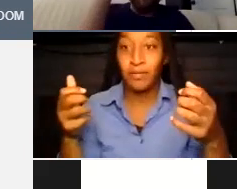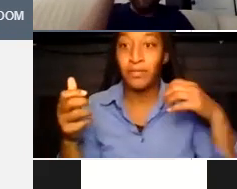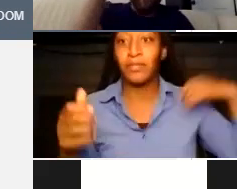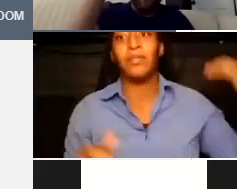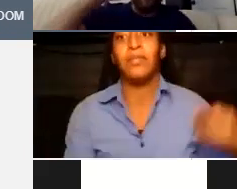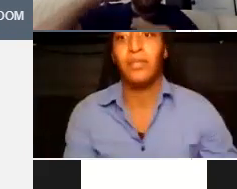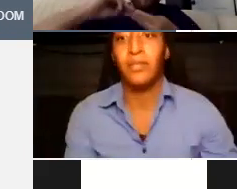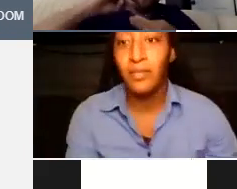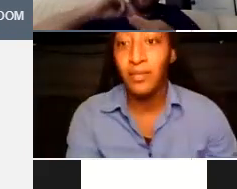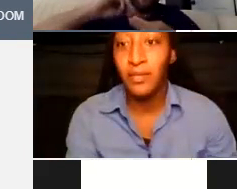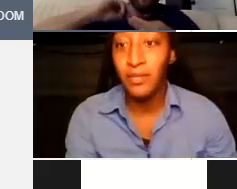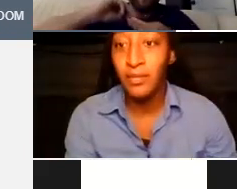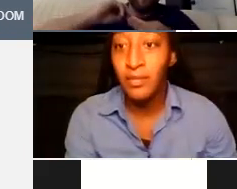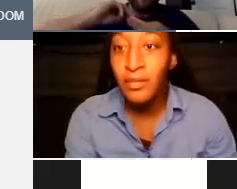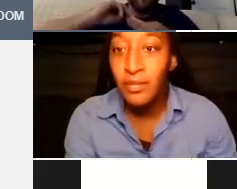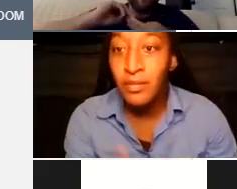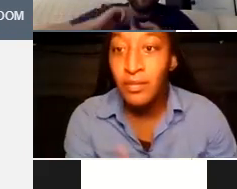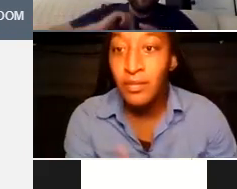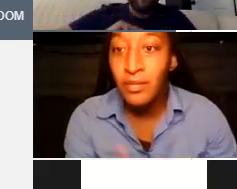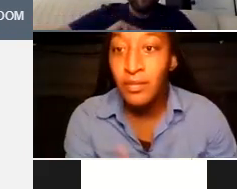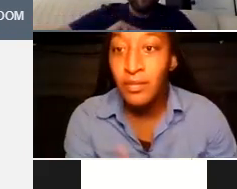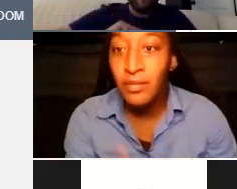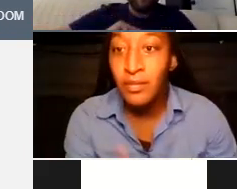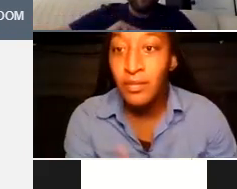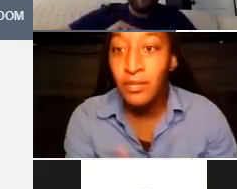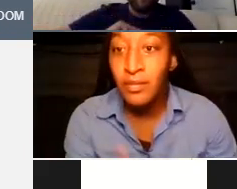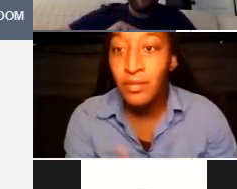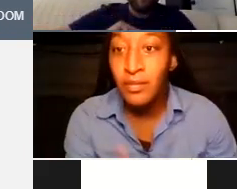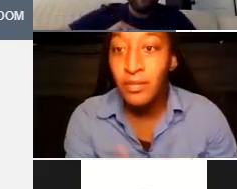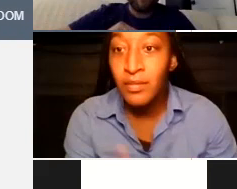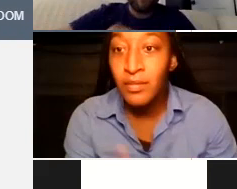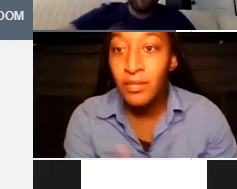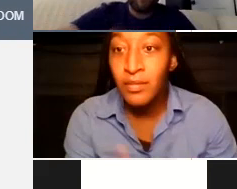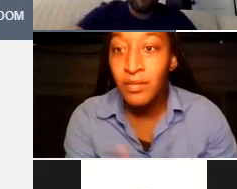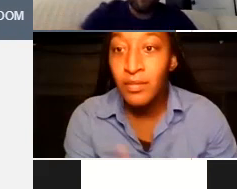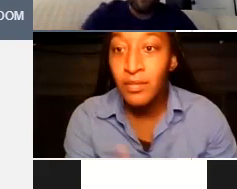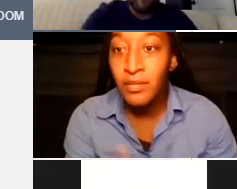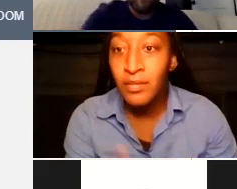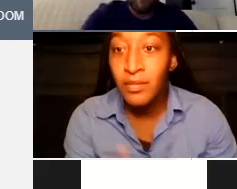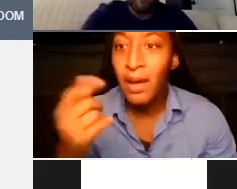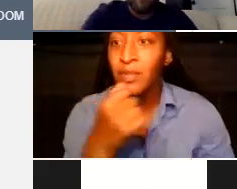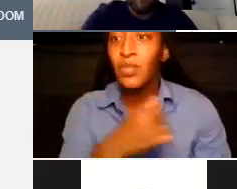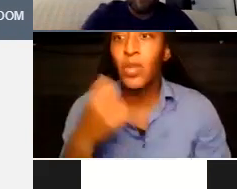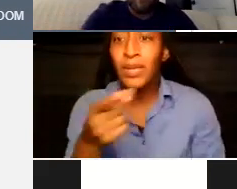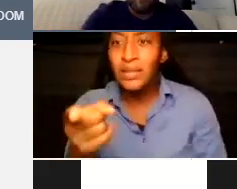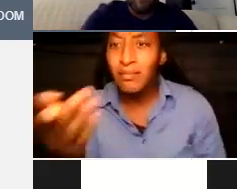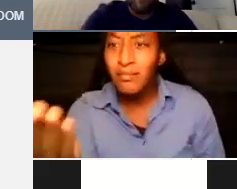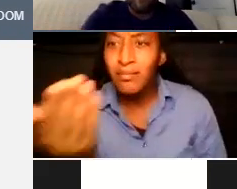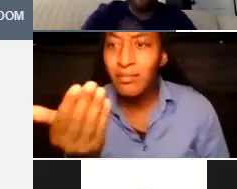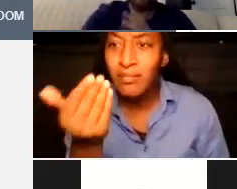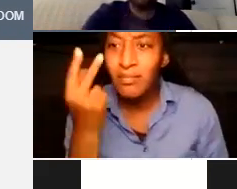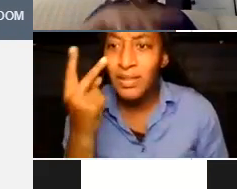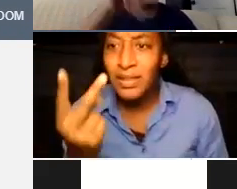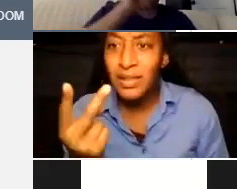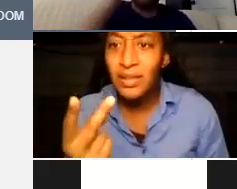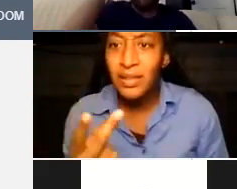an inelastic collision in one dimension, here we are again, these two objects, they're coming toward each other head